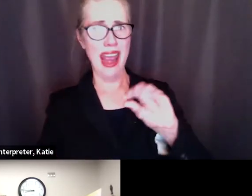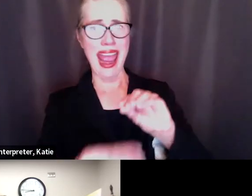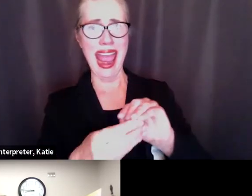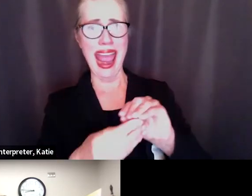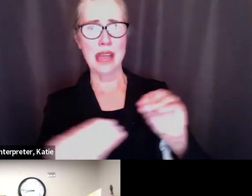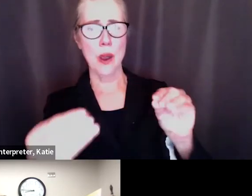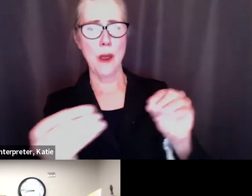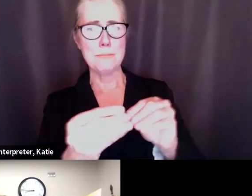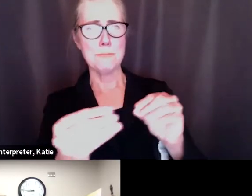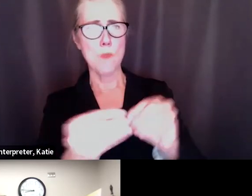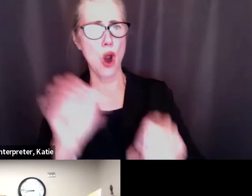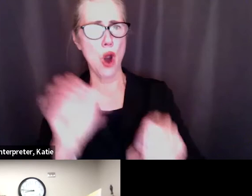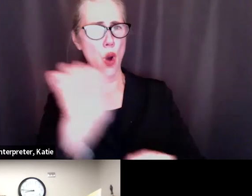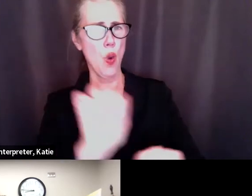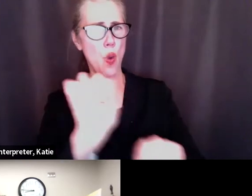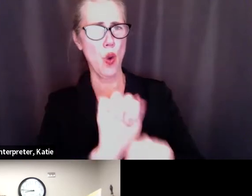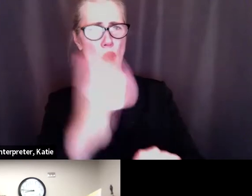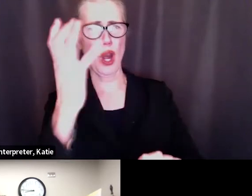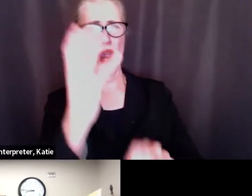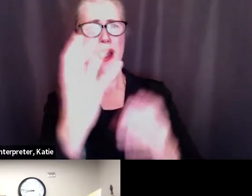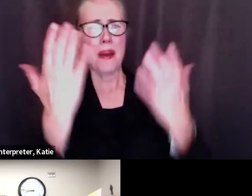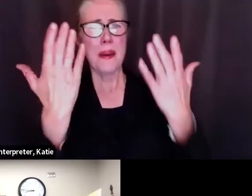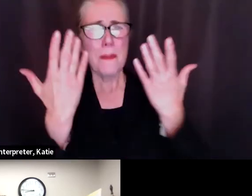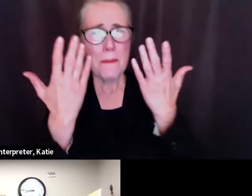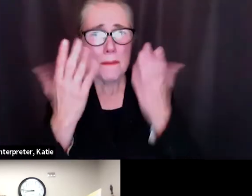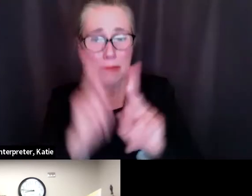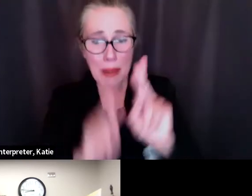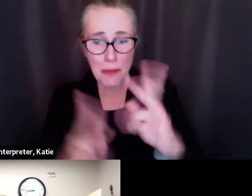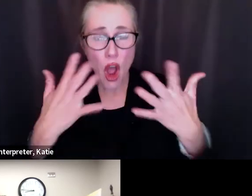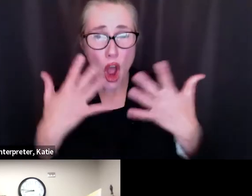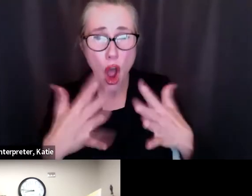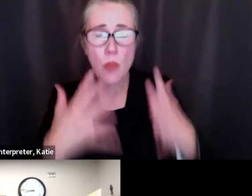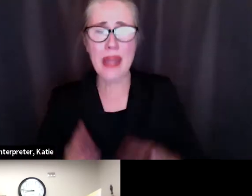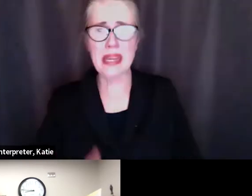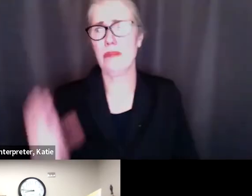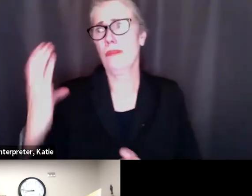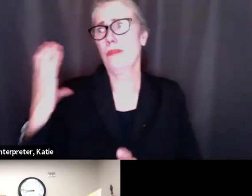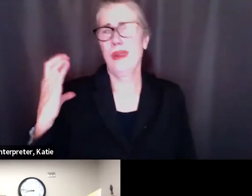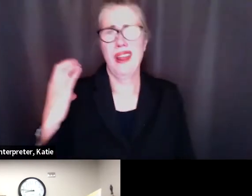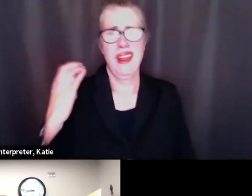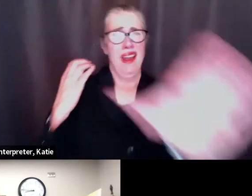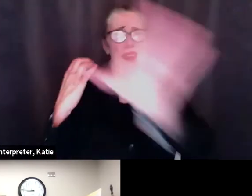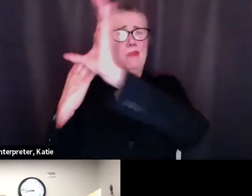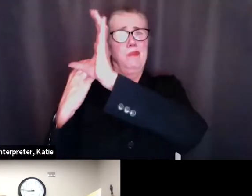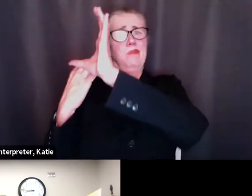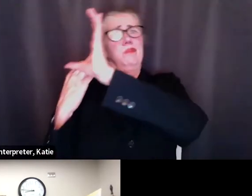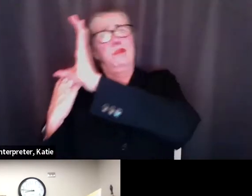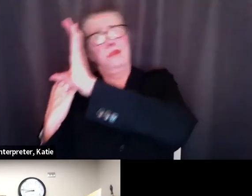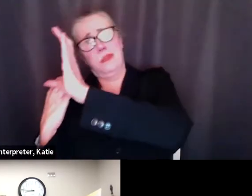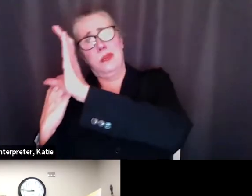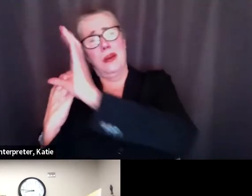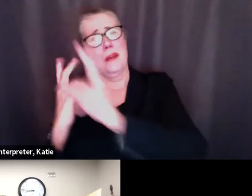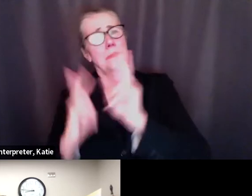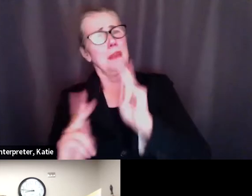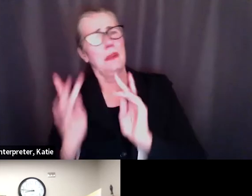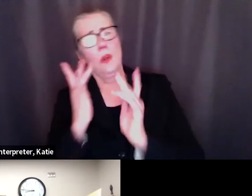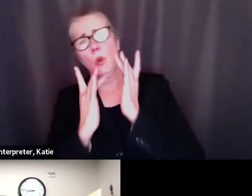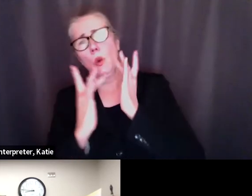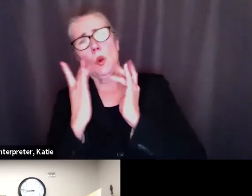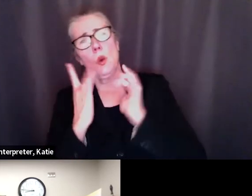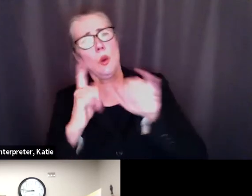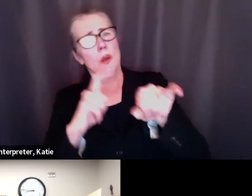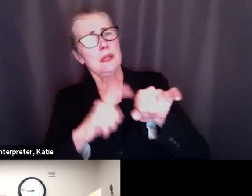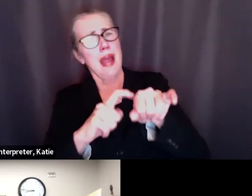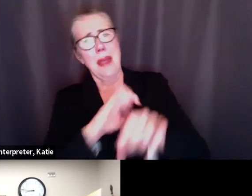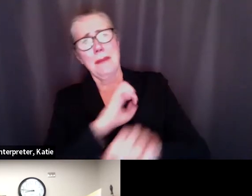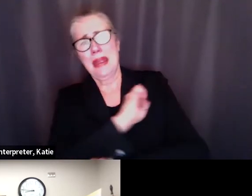extreme work to the already extremely thin staff members those are